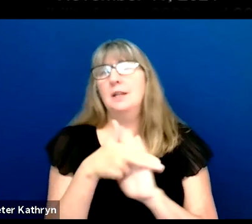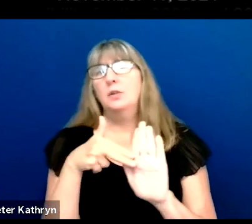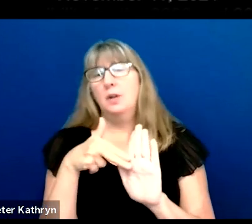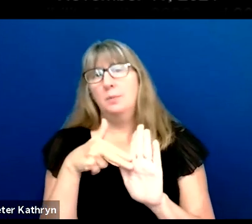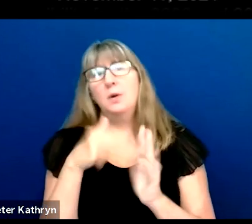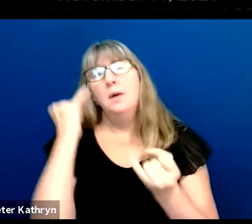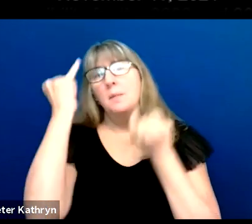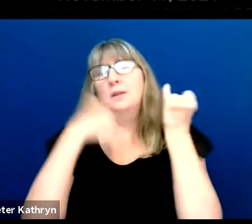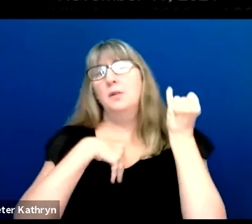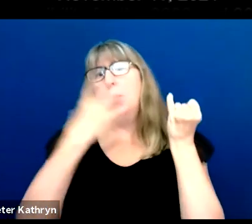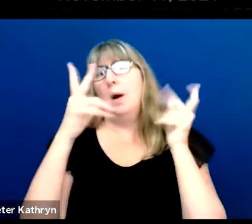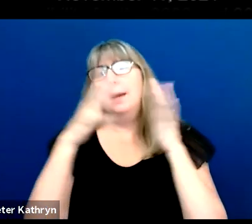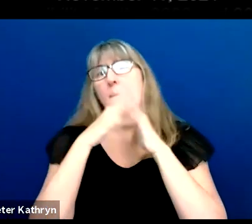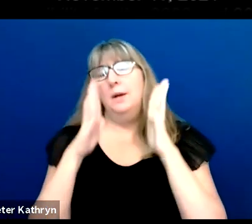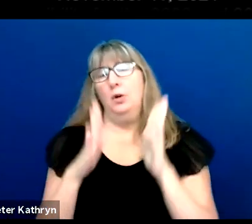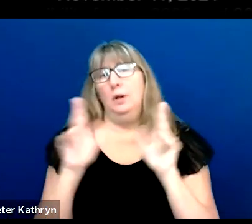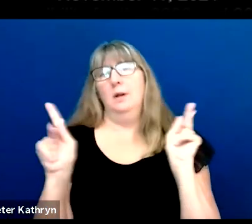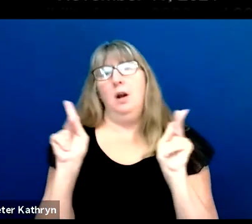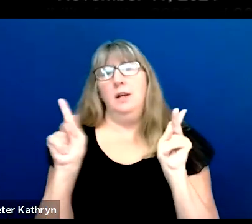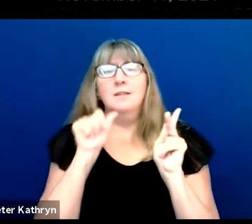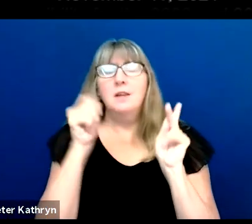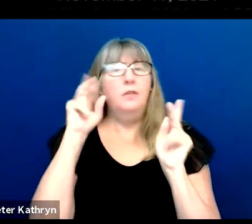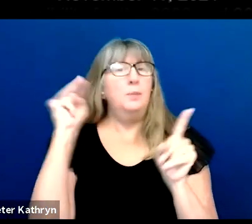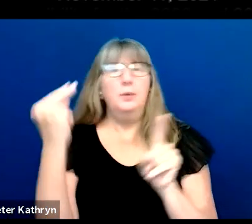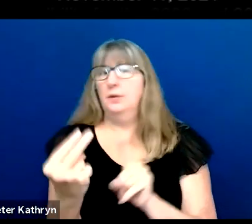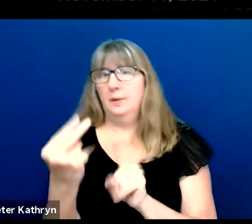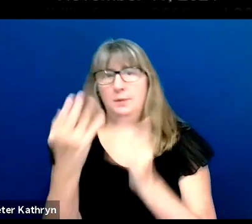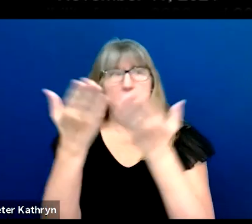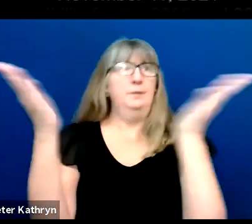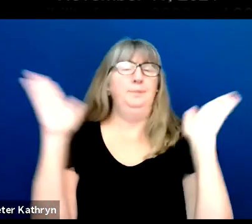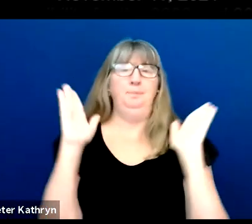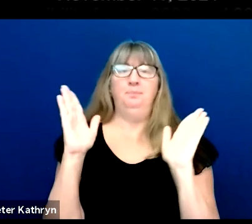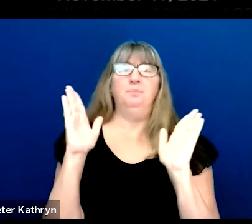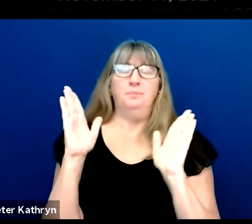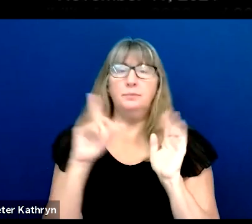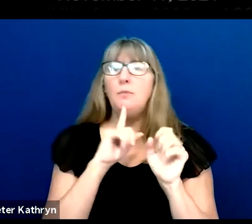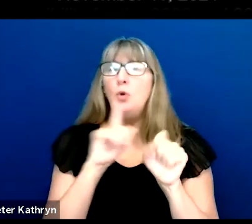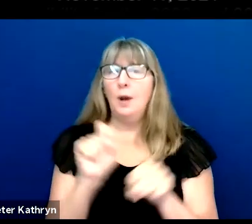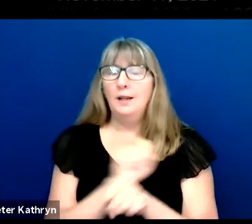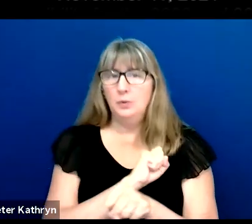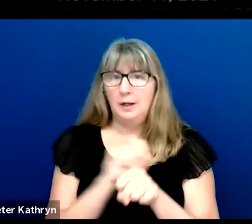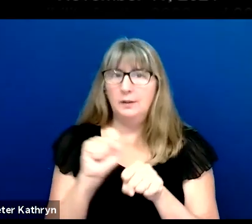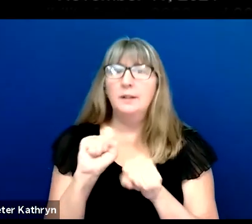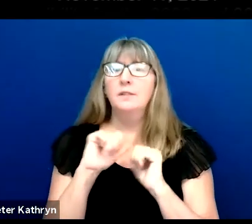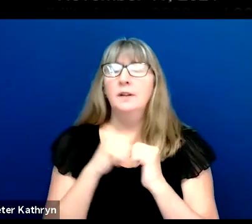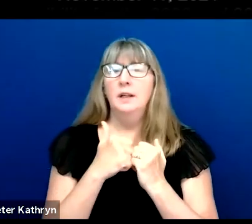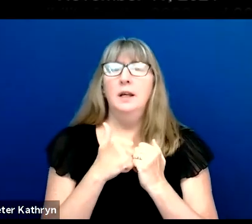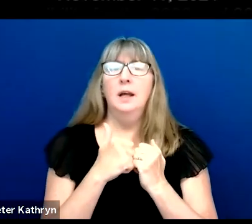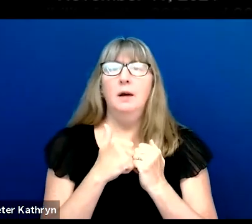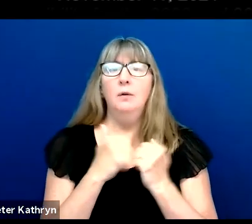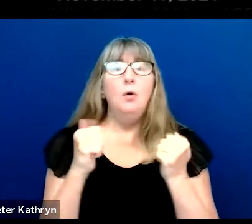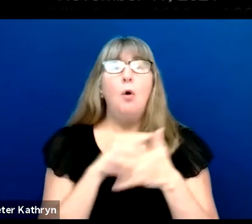American audiences, as opposed to the perceptions, as opposed to the actuality of how all of